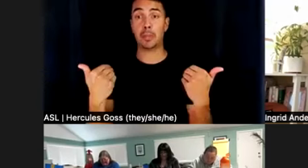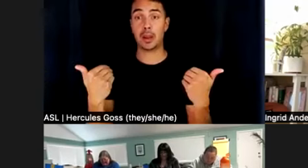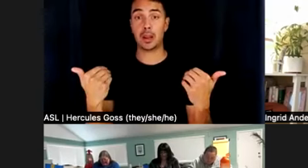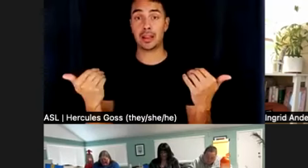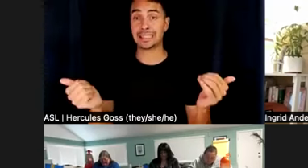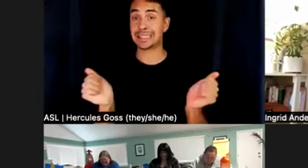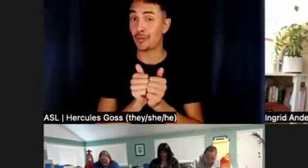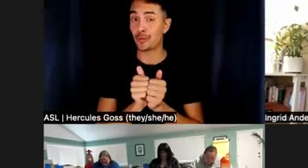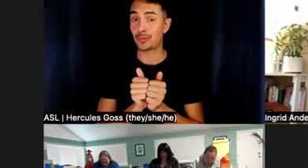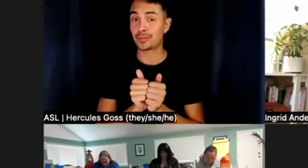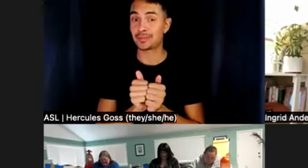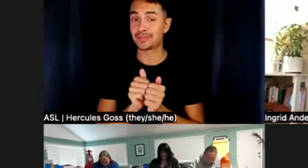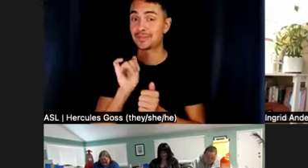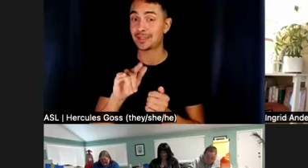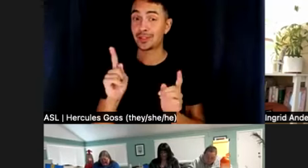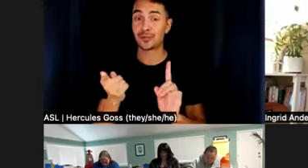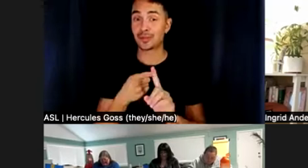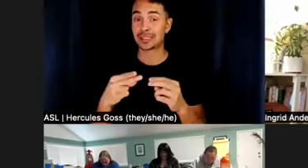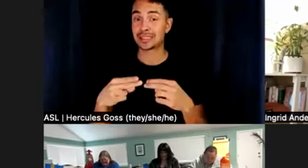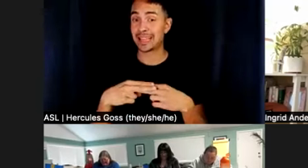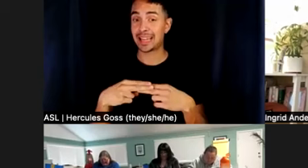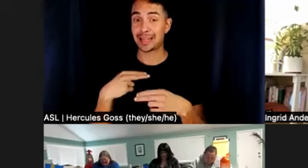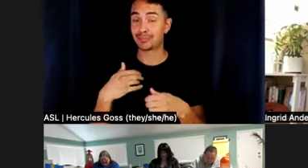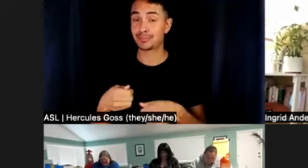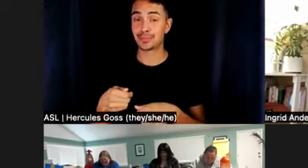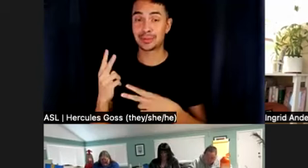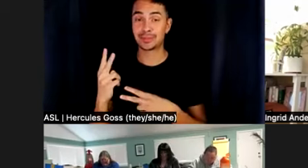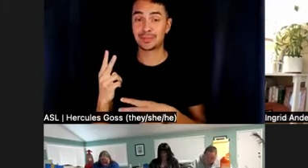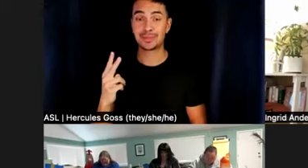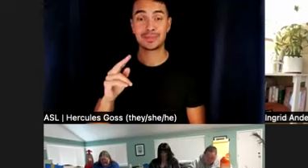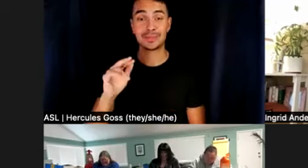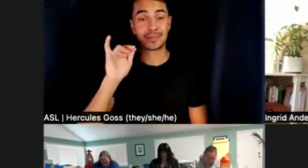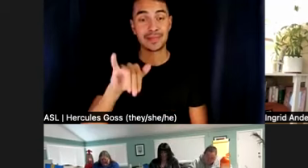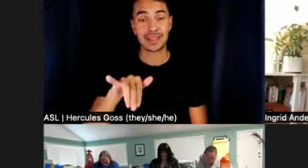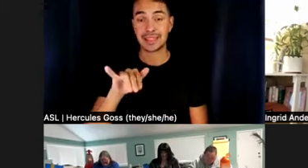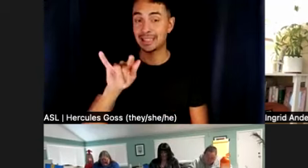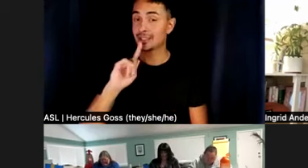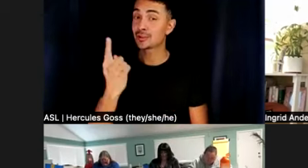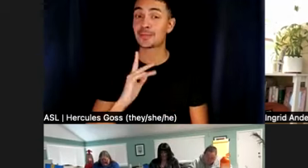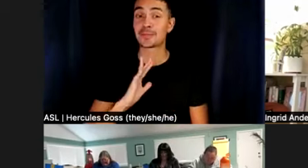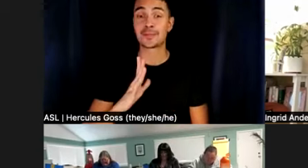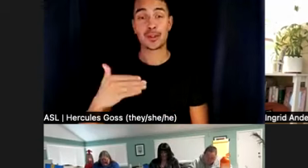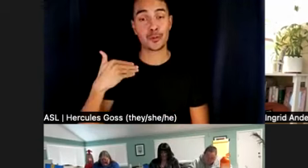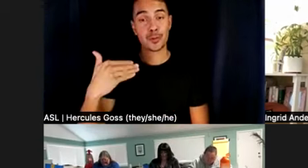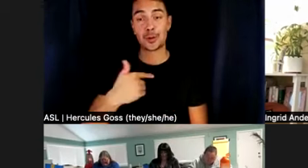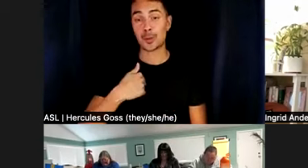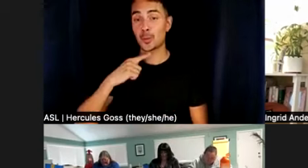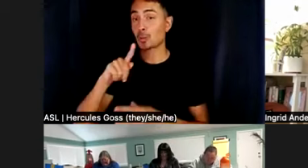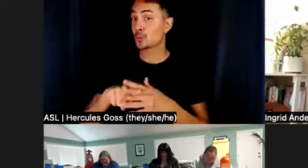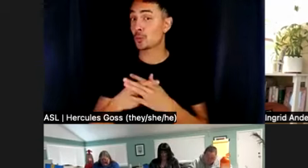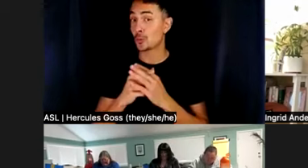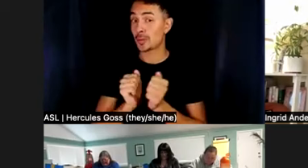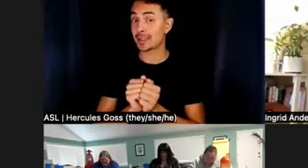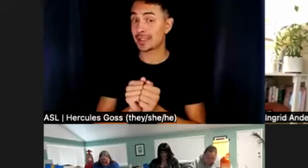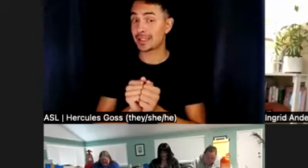And then that is the first slide that I pulled up. That is just fine. Okay. All right, so we will start with